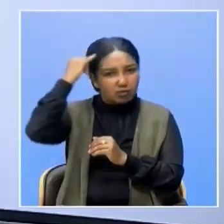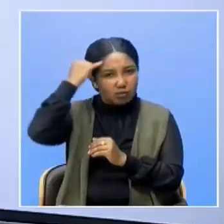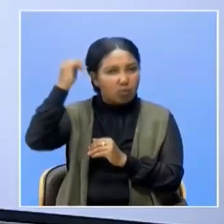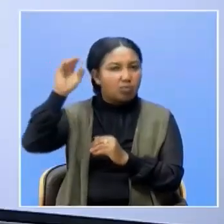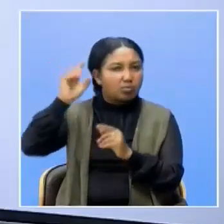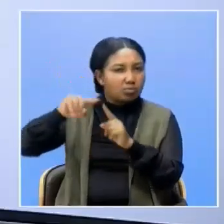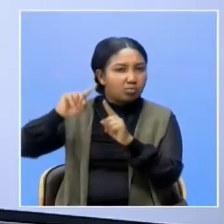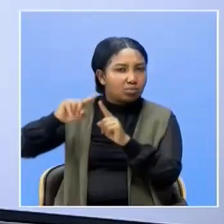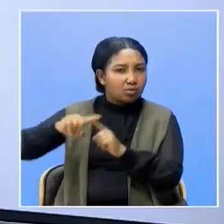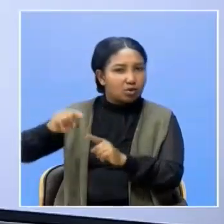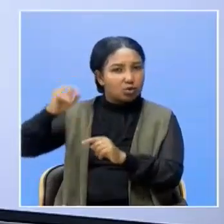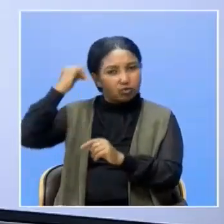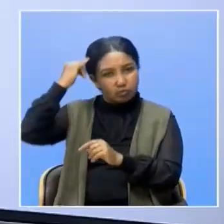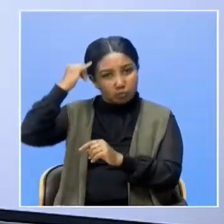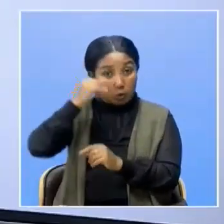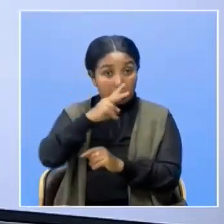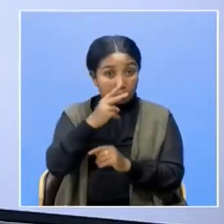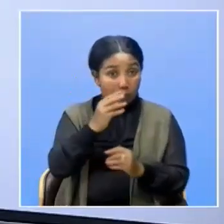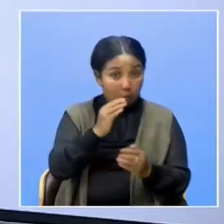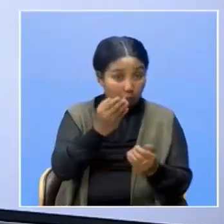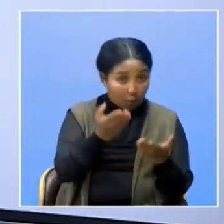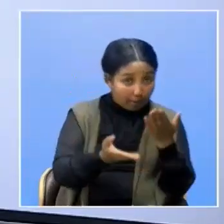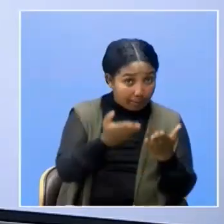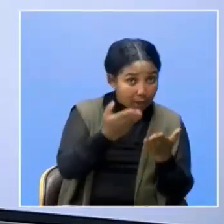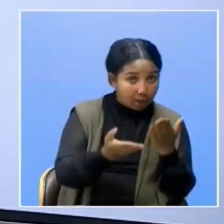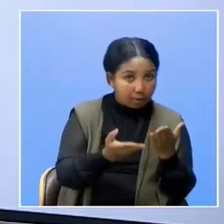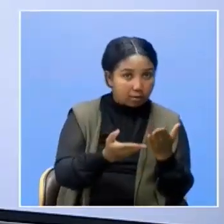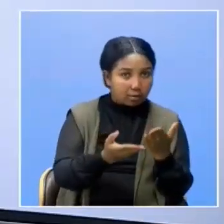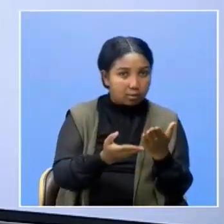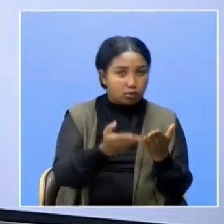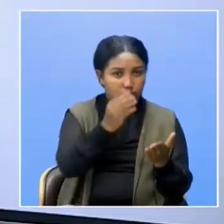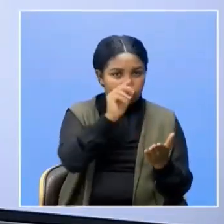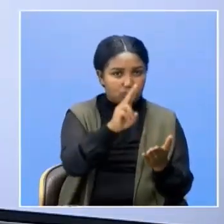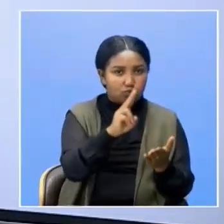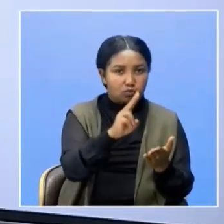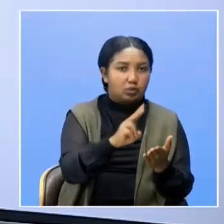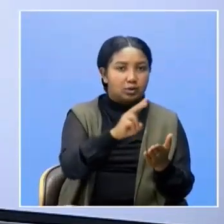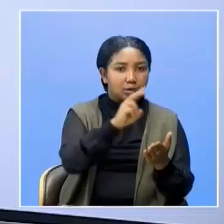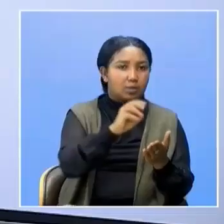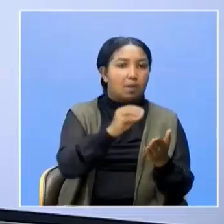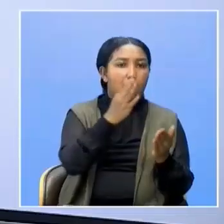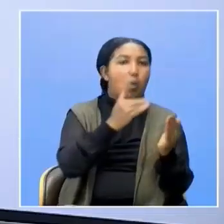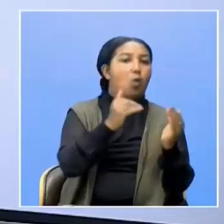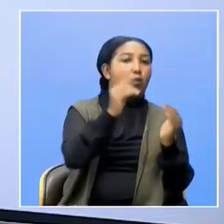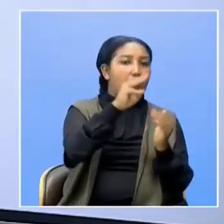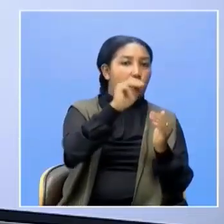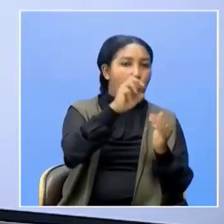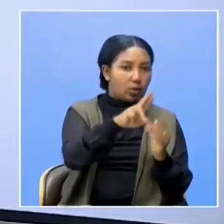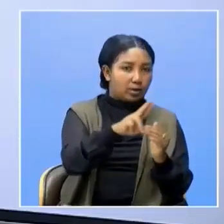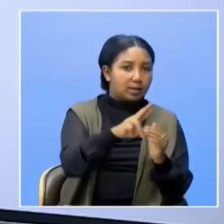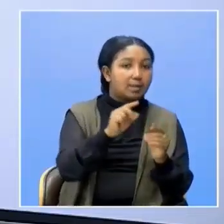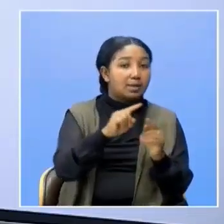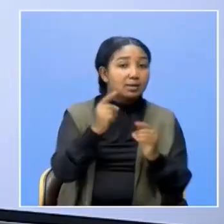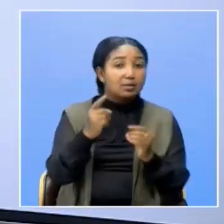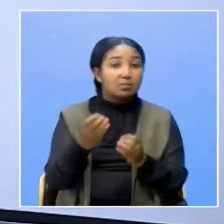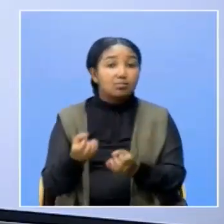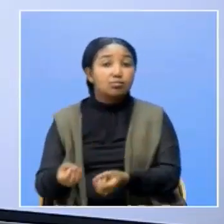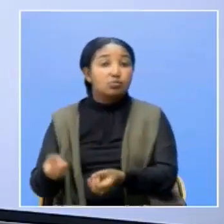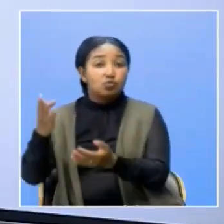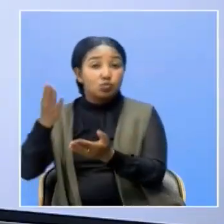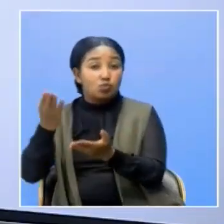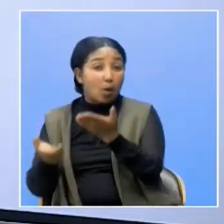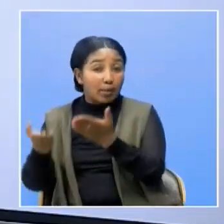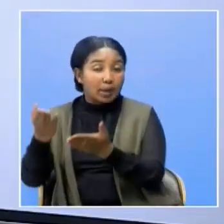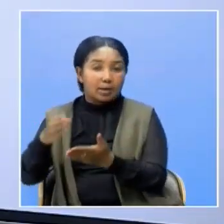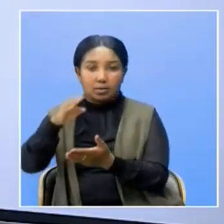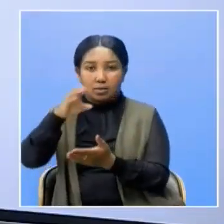compare him with Peter and Samuel, since Peter and Samuel are two, we use what? The superlative. So these are how